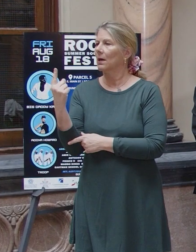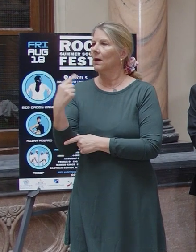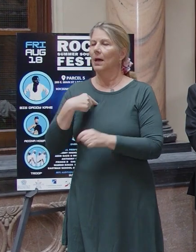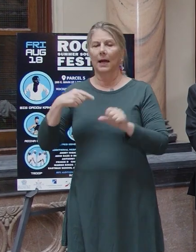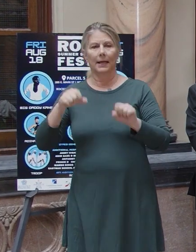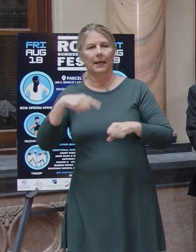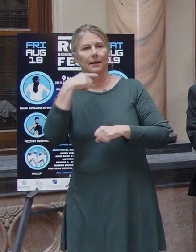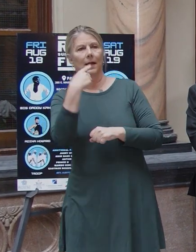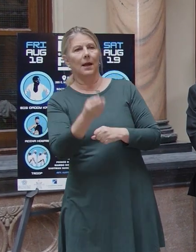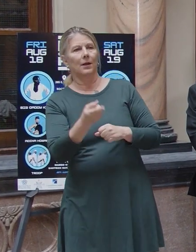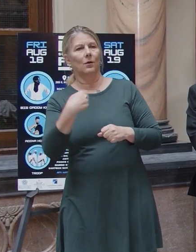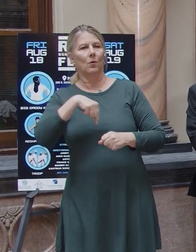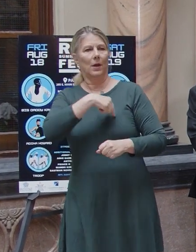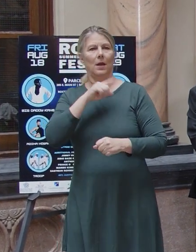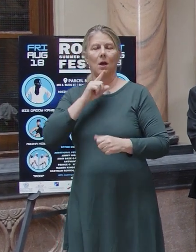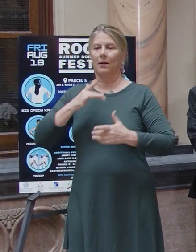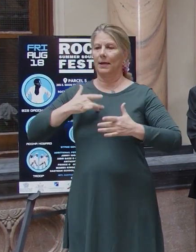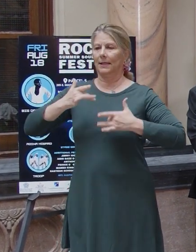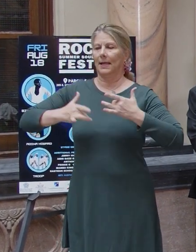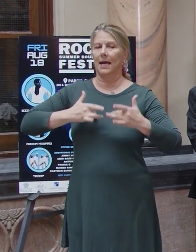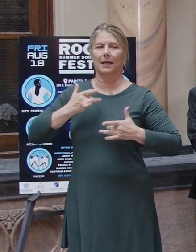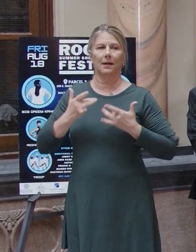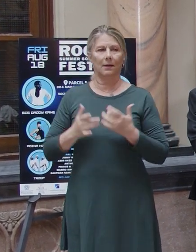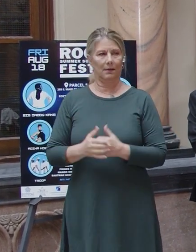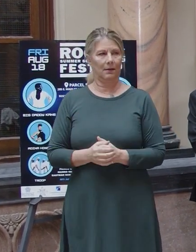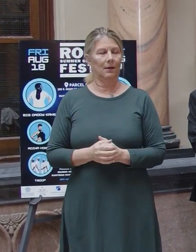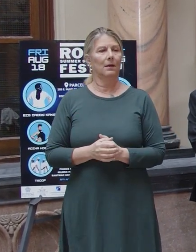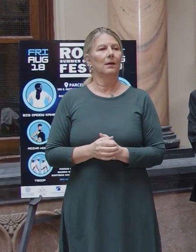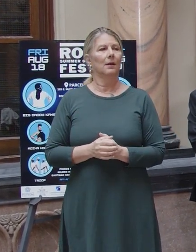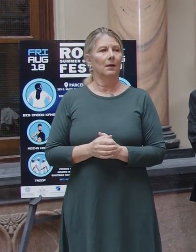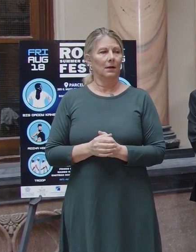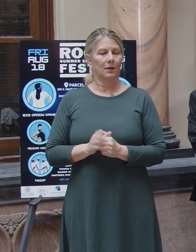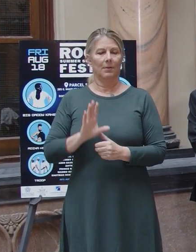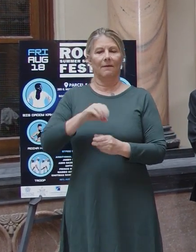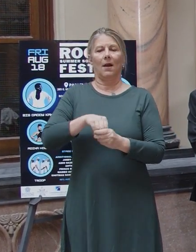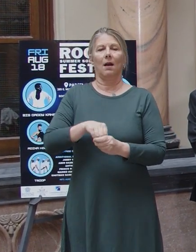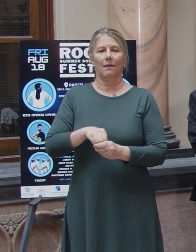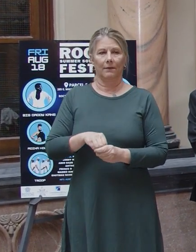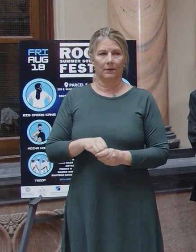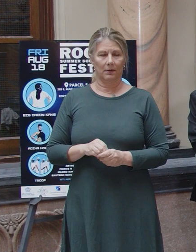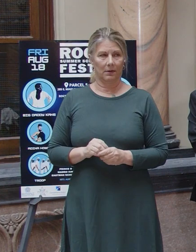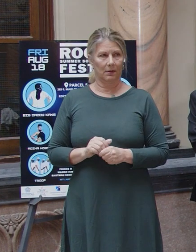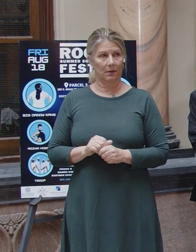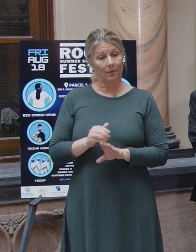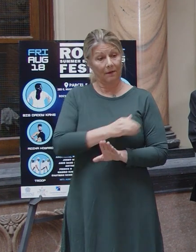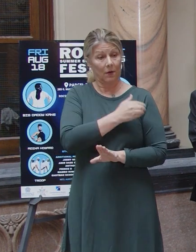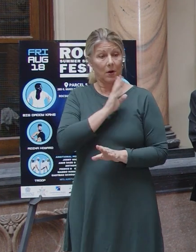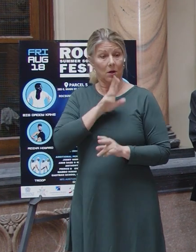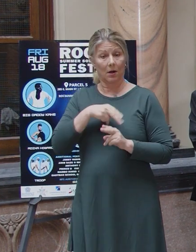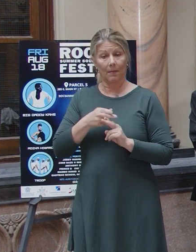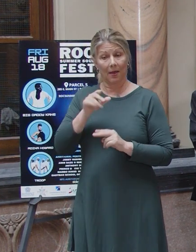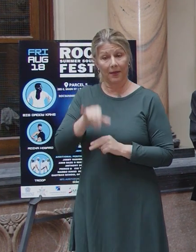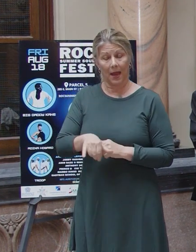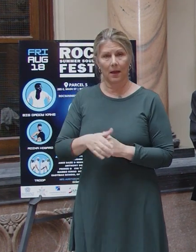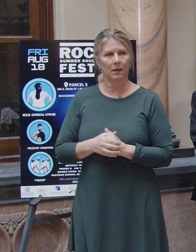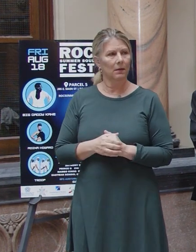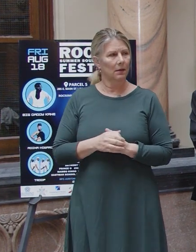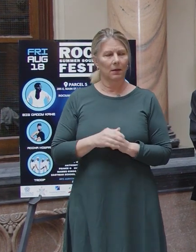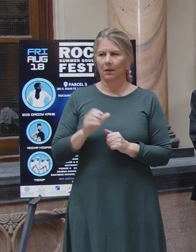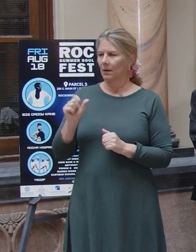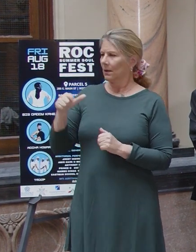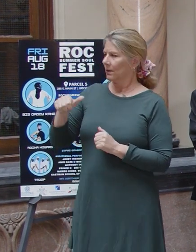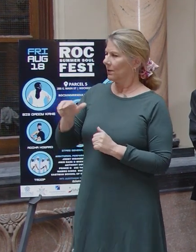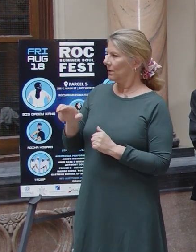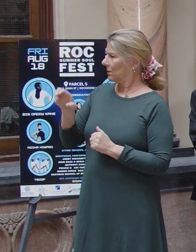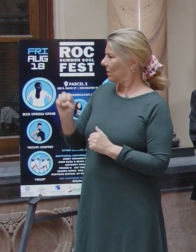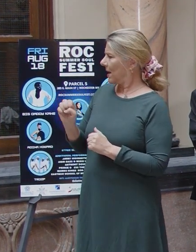you that we are so excited to be partnering about this. But before I get into that, I'm going to talk about the Square Fair. It's